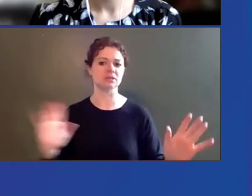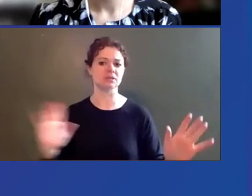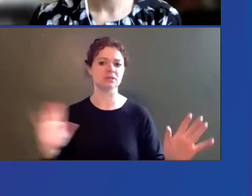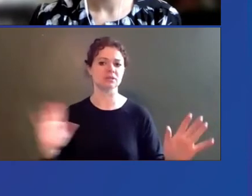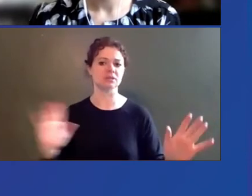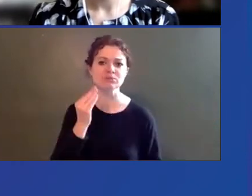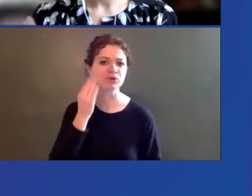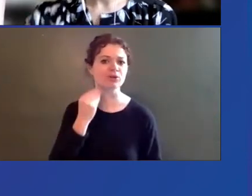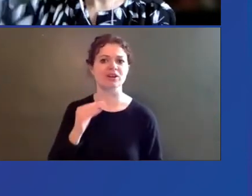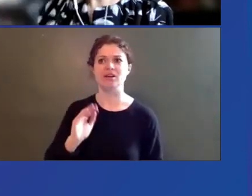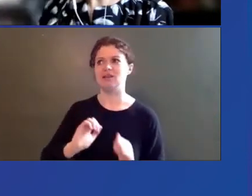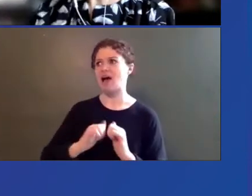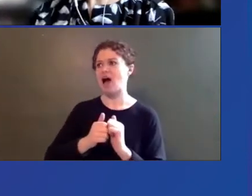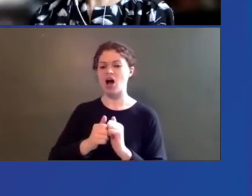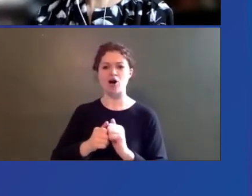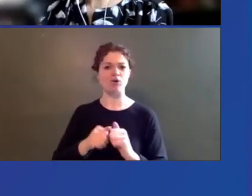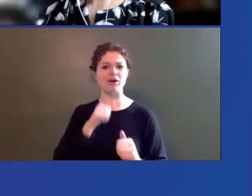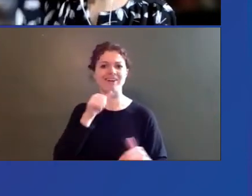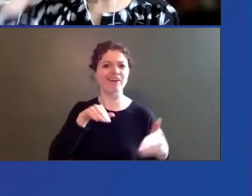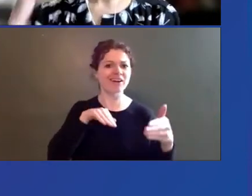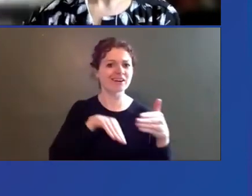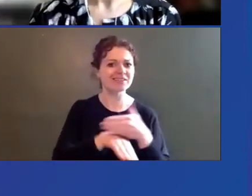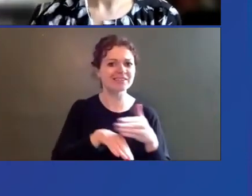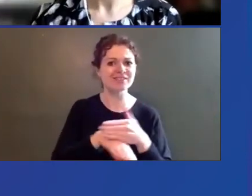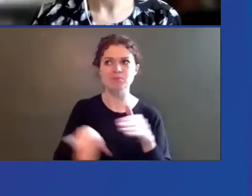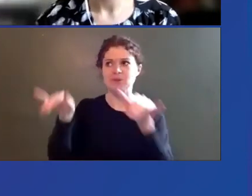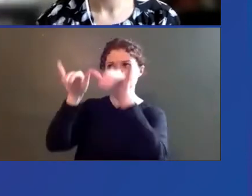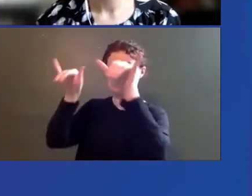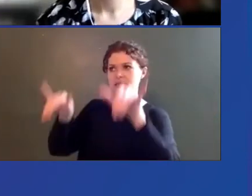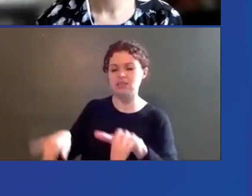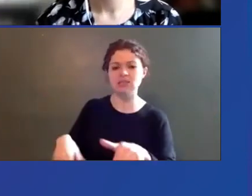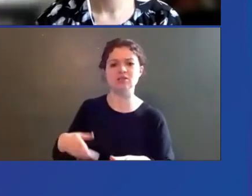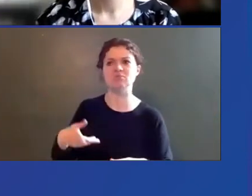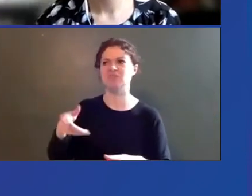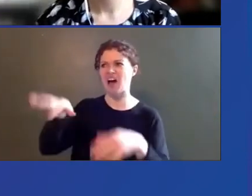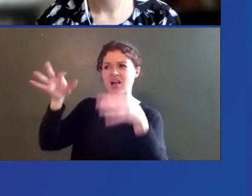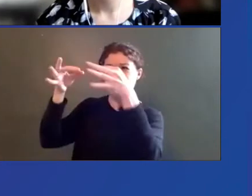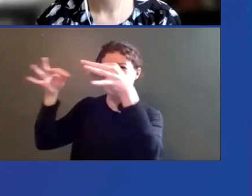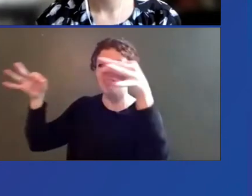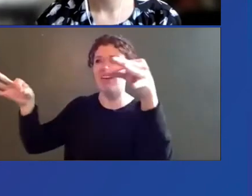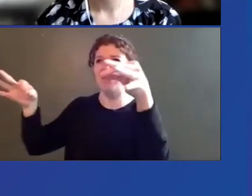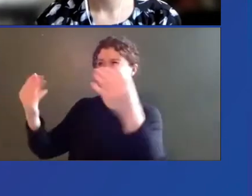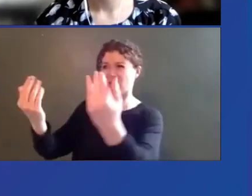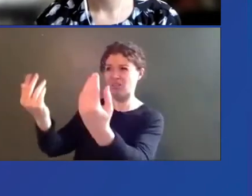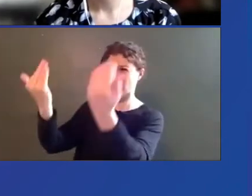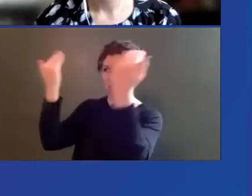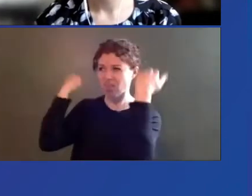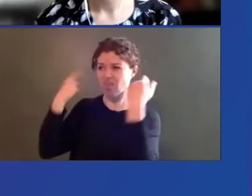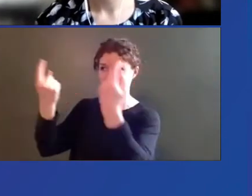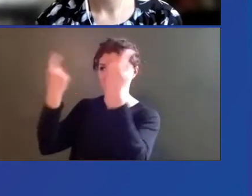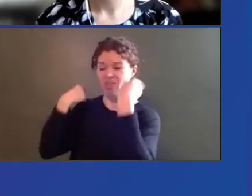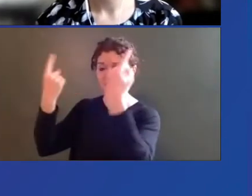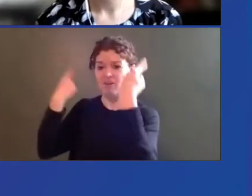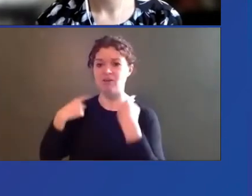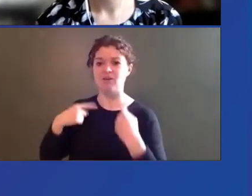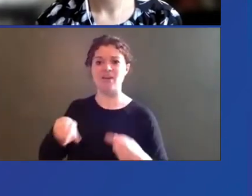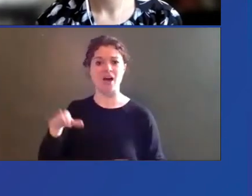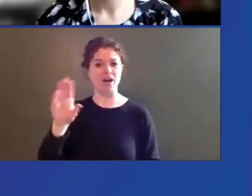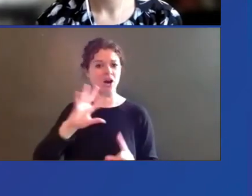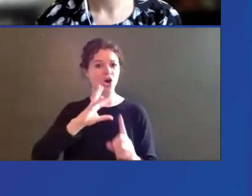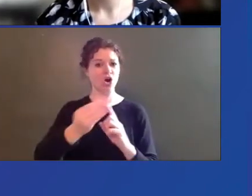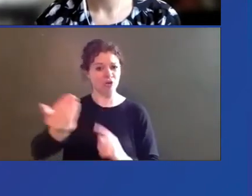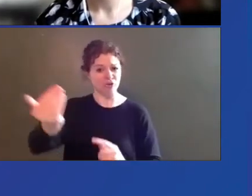inaccessible assistance is, just how language inaccessible government processes are, how, cultural competence